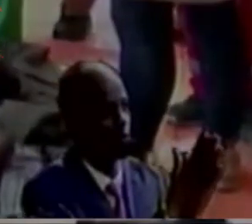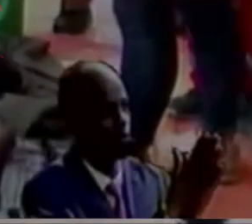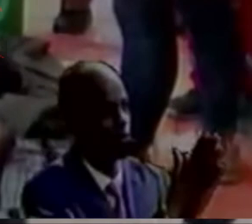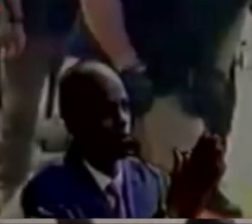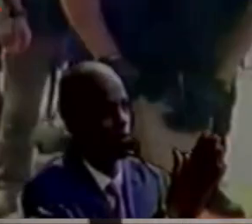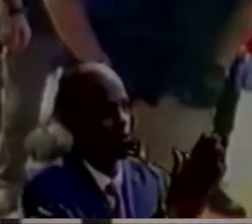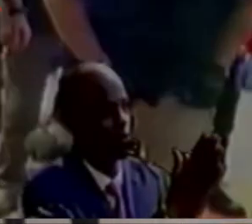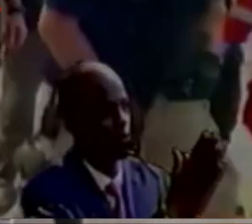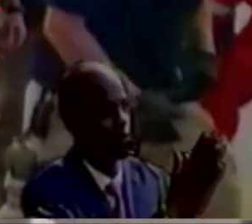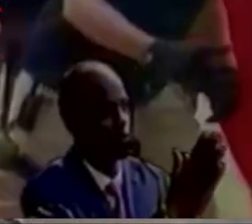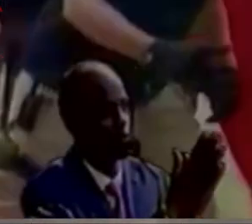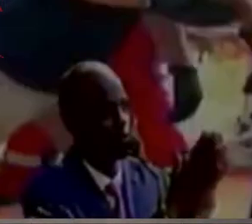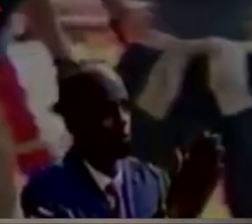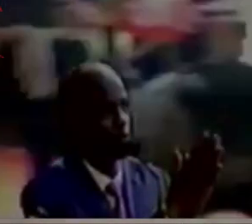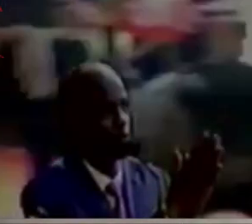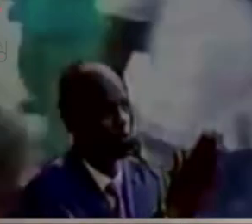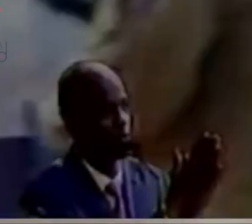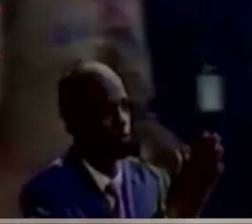Lead for USAID.